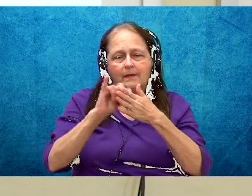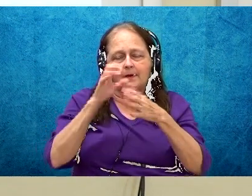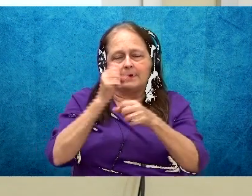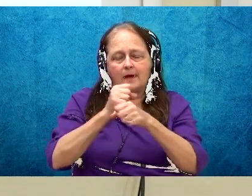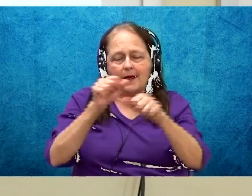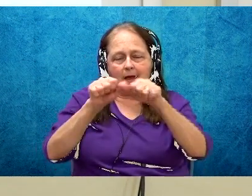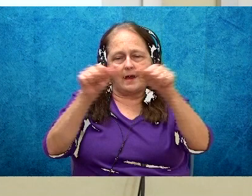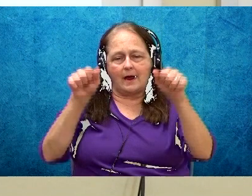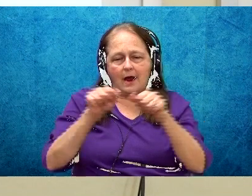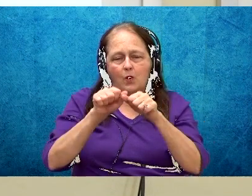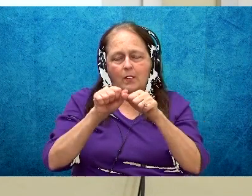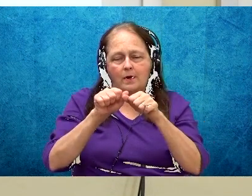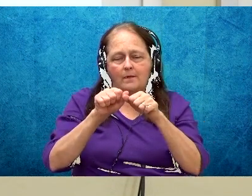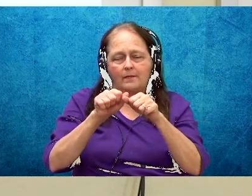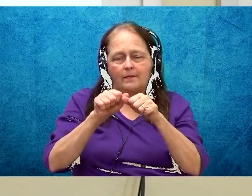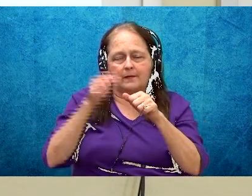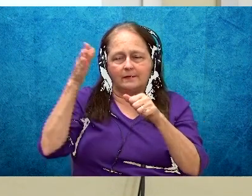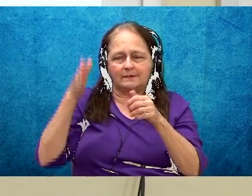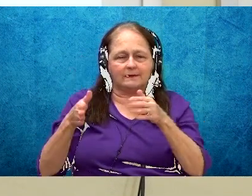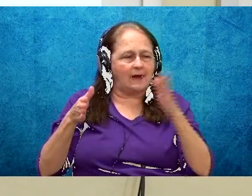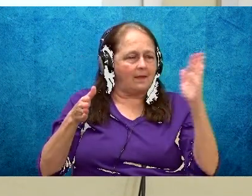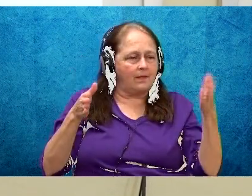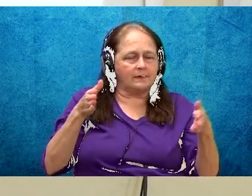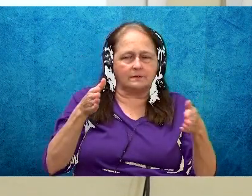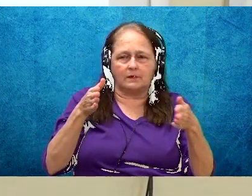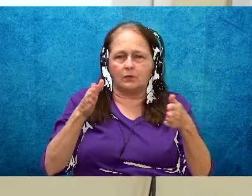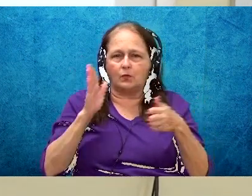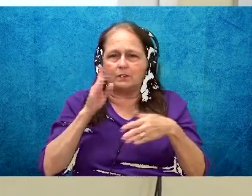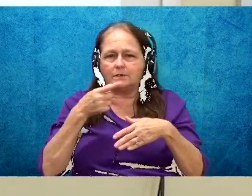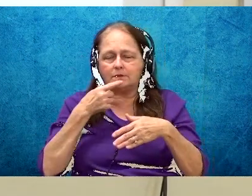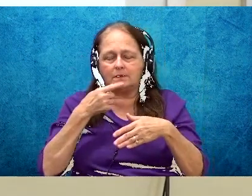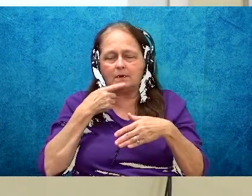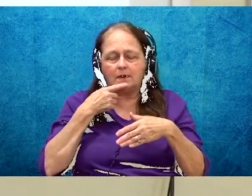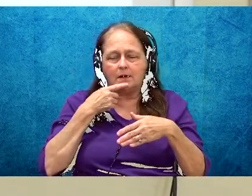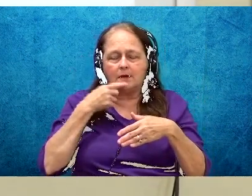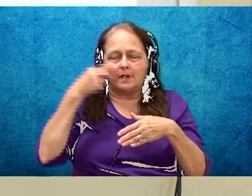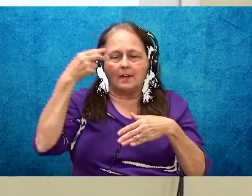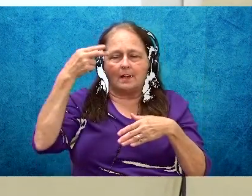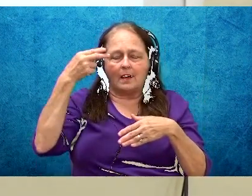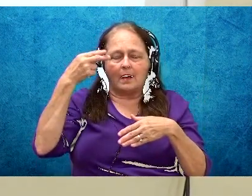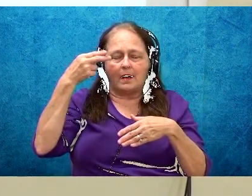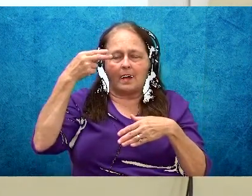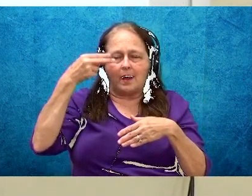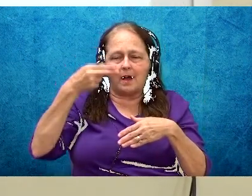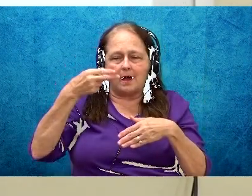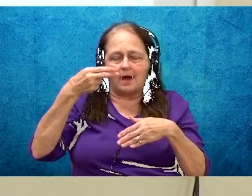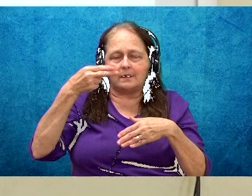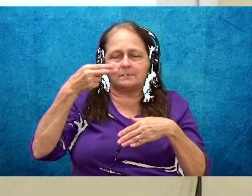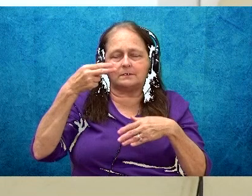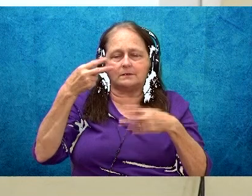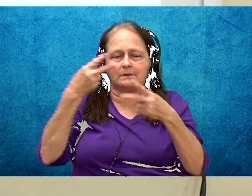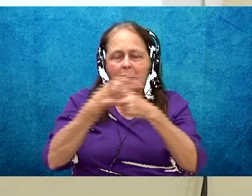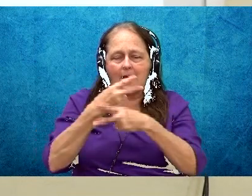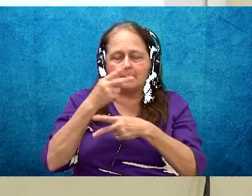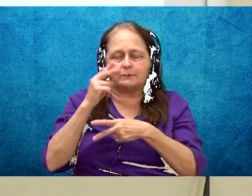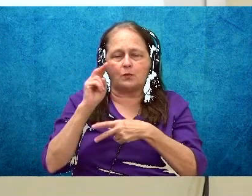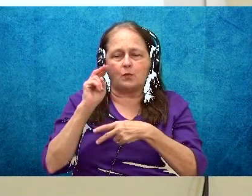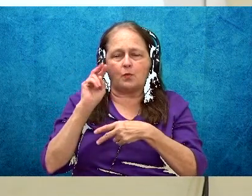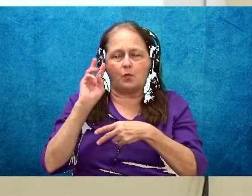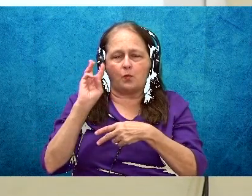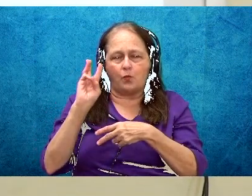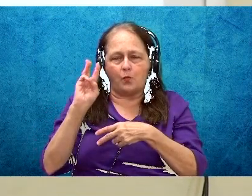the area of this side and this side. So I would say height times width, and I multiply it by 2 because I have